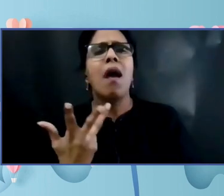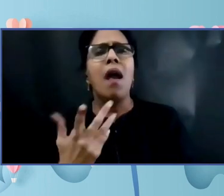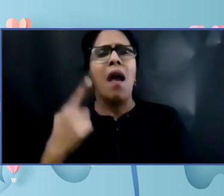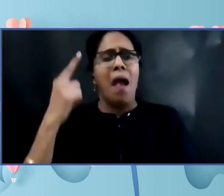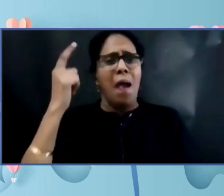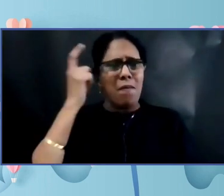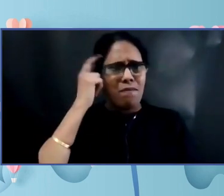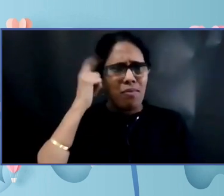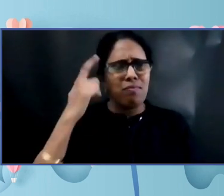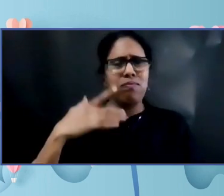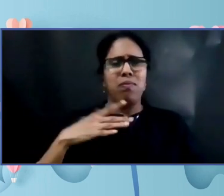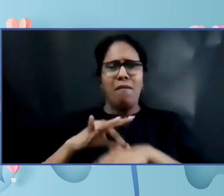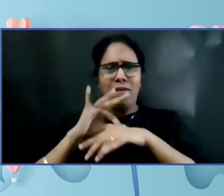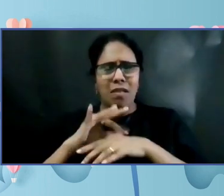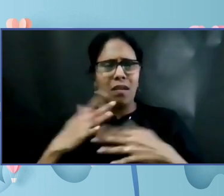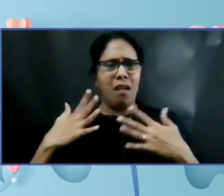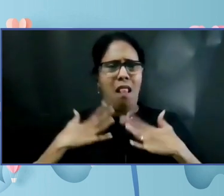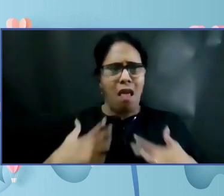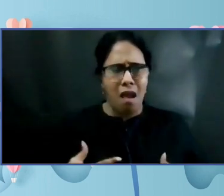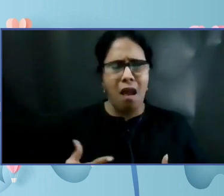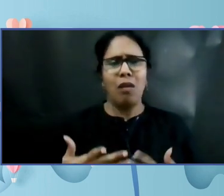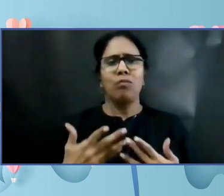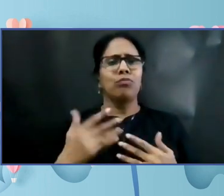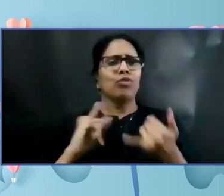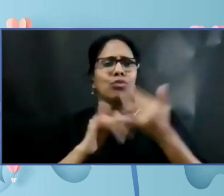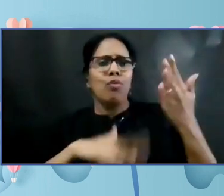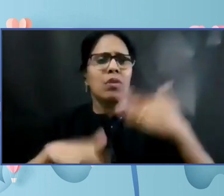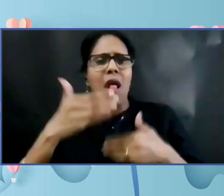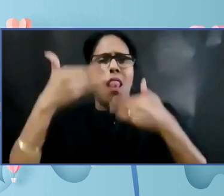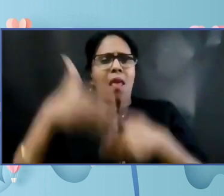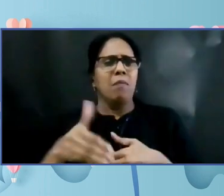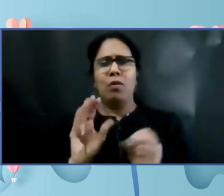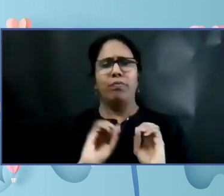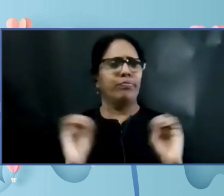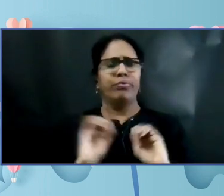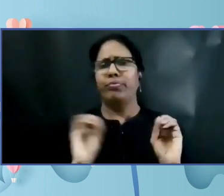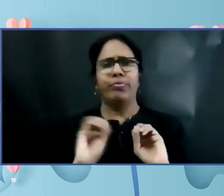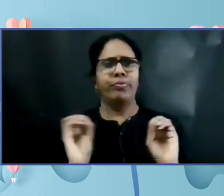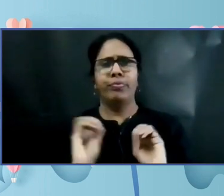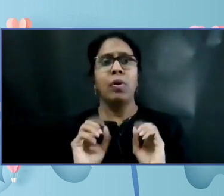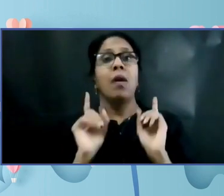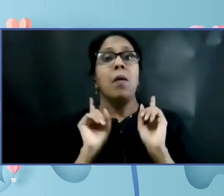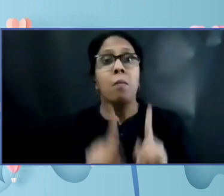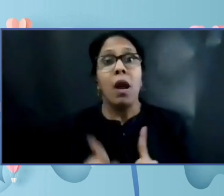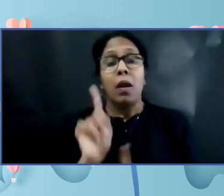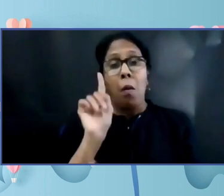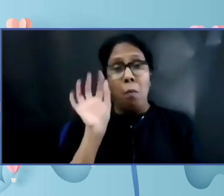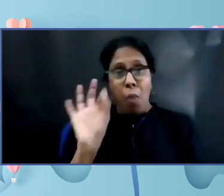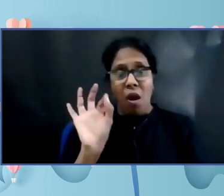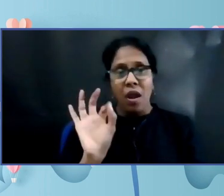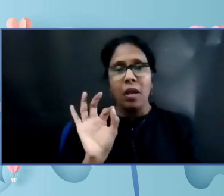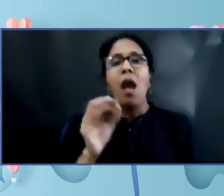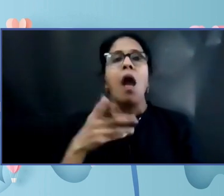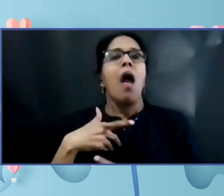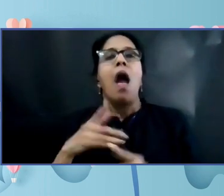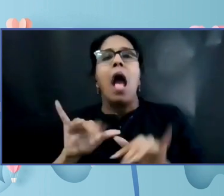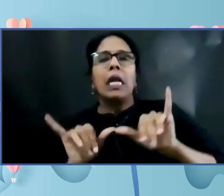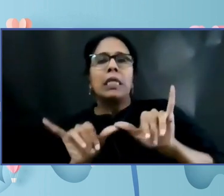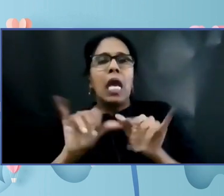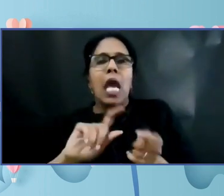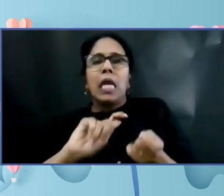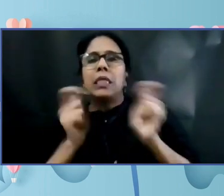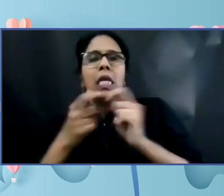mental, or social limitation, but, as I've said earlier, the unwillingness to adapt to